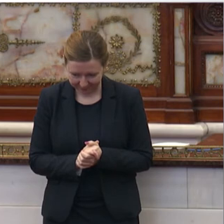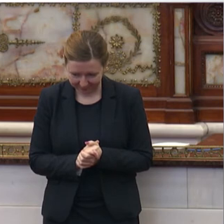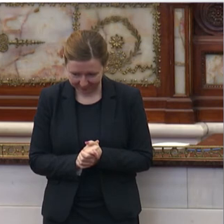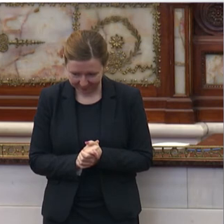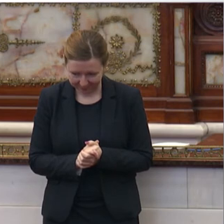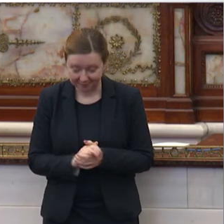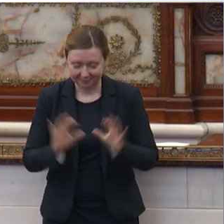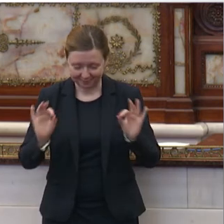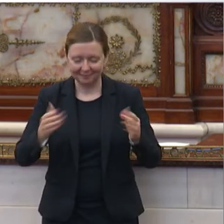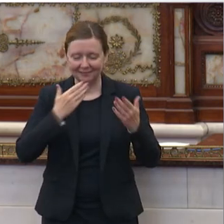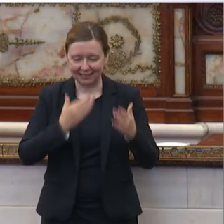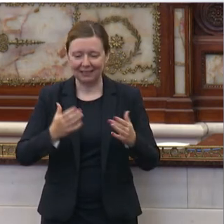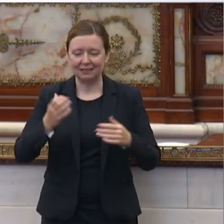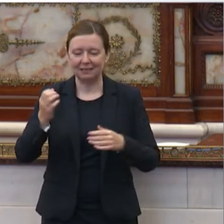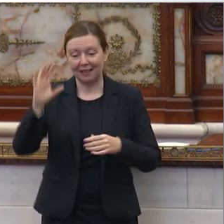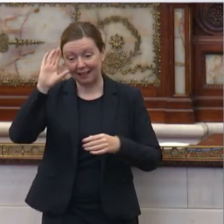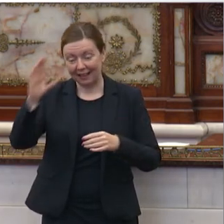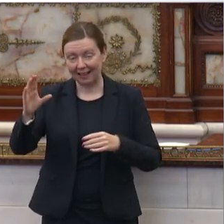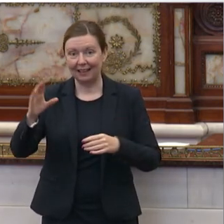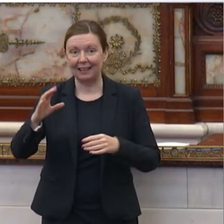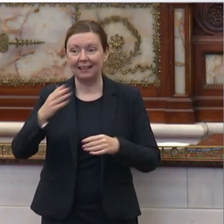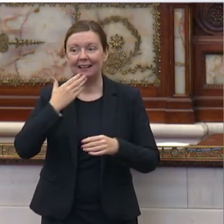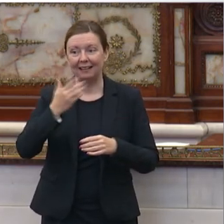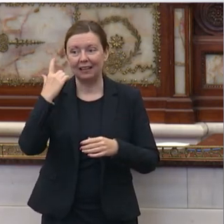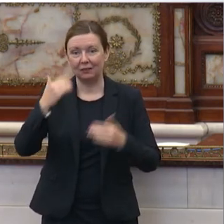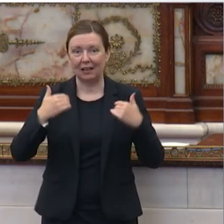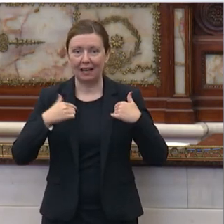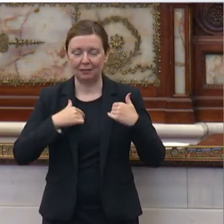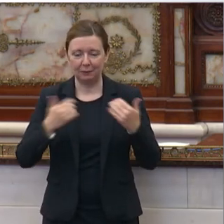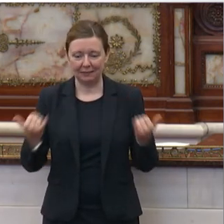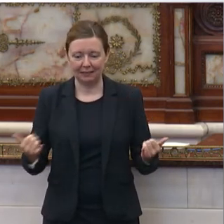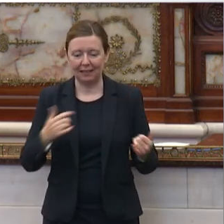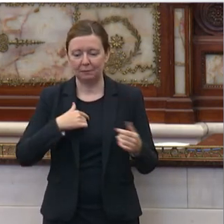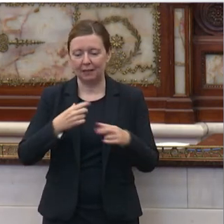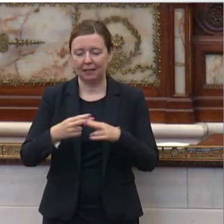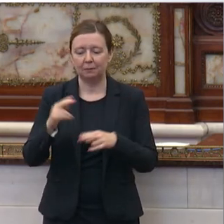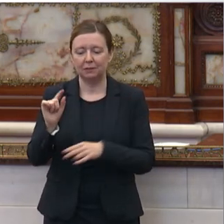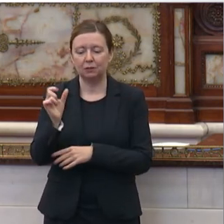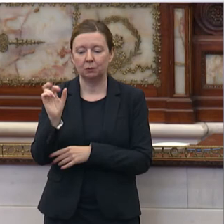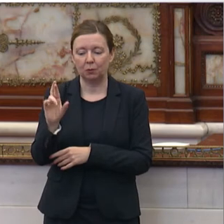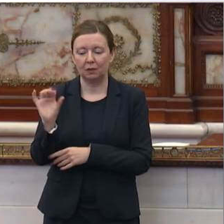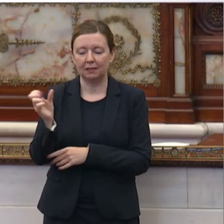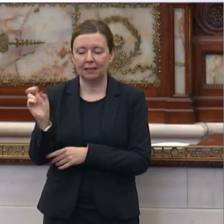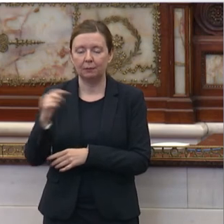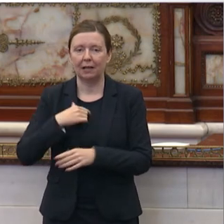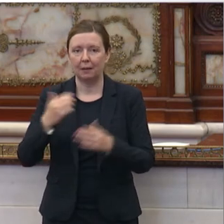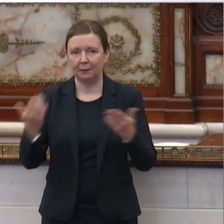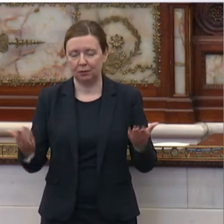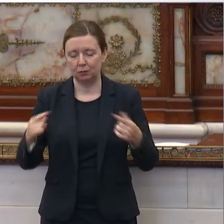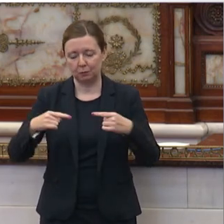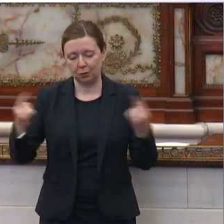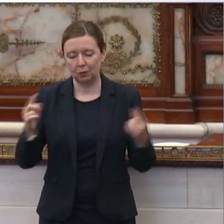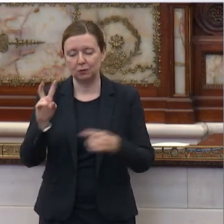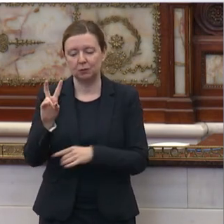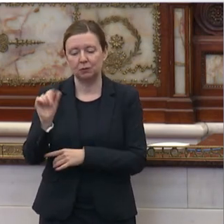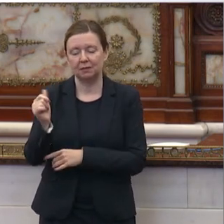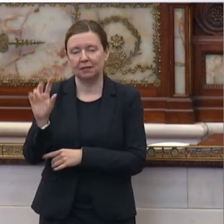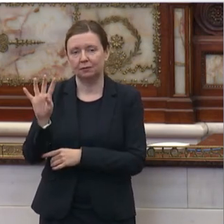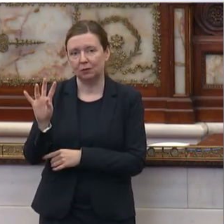Okay, great. Yeah, thank you. So, hi, everyone. Thank you for having me on today. My name is Timur Kamran, and I'm here to oppose Bill